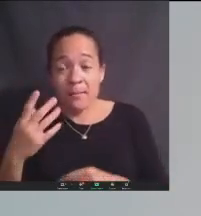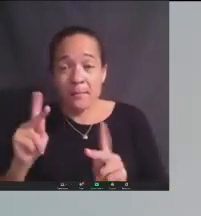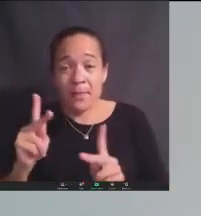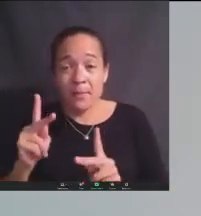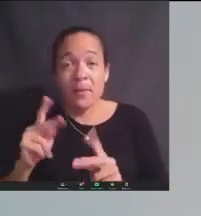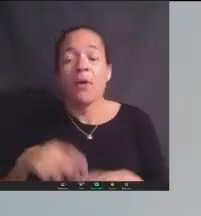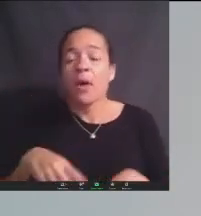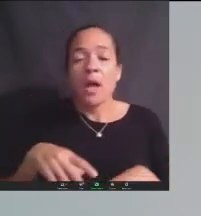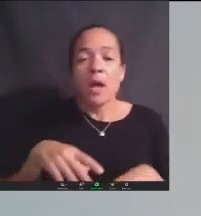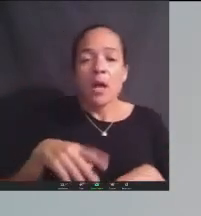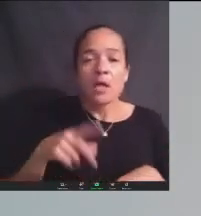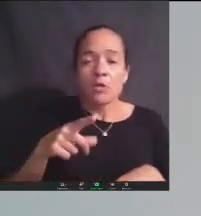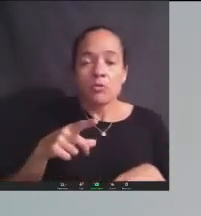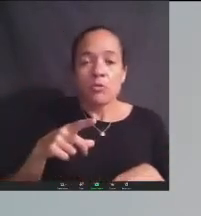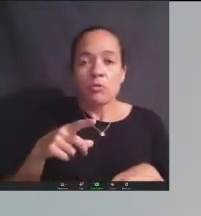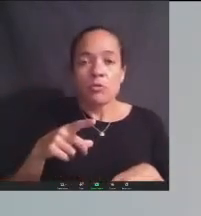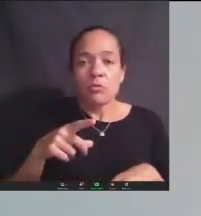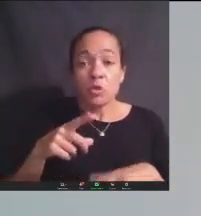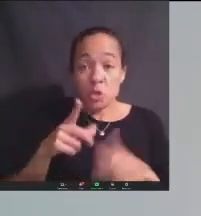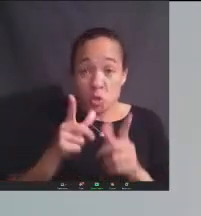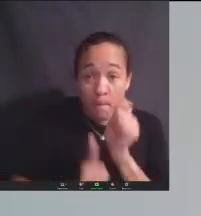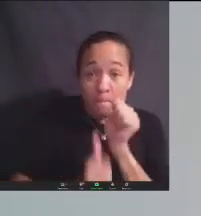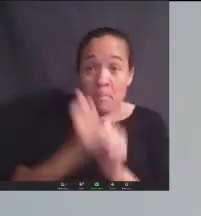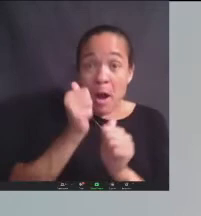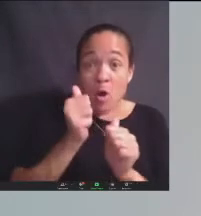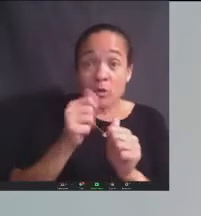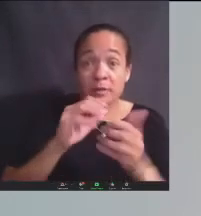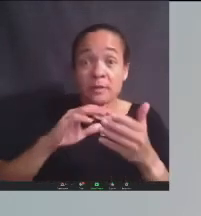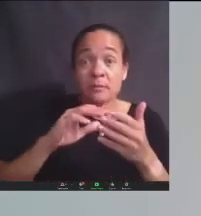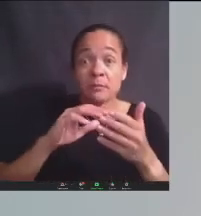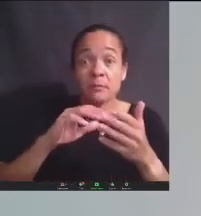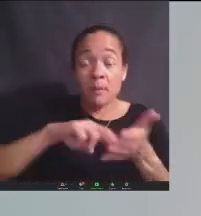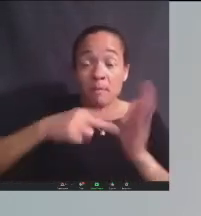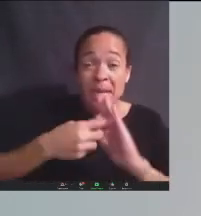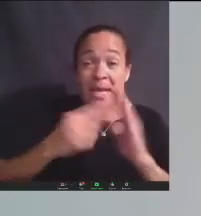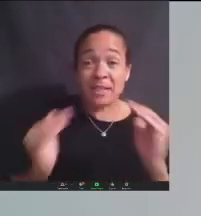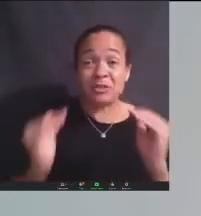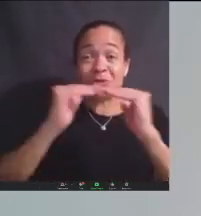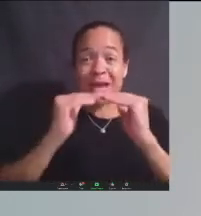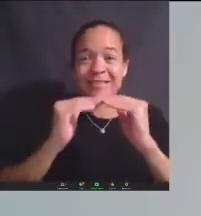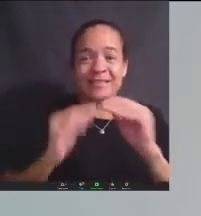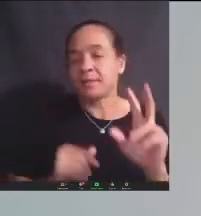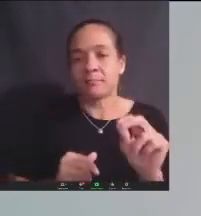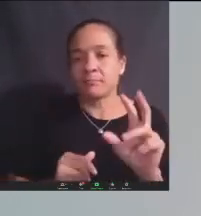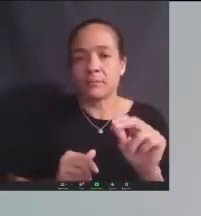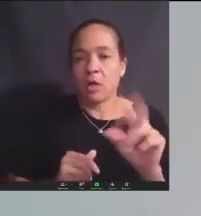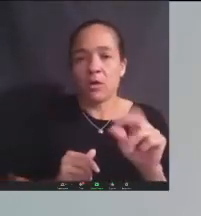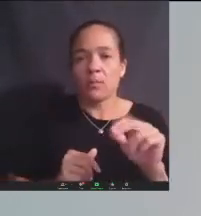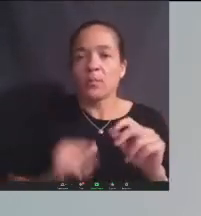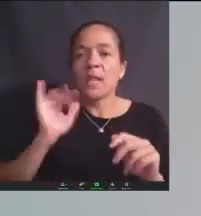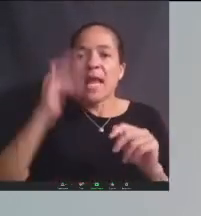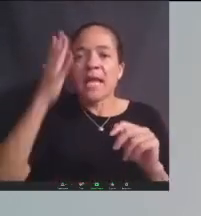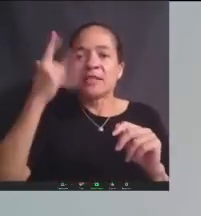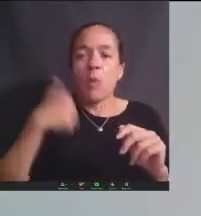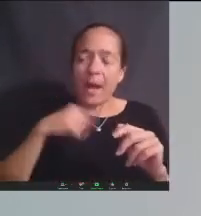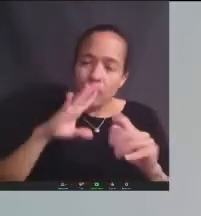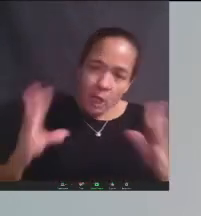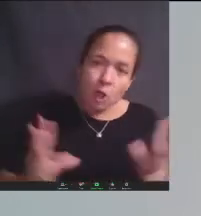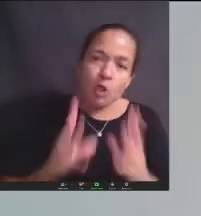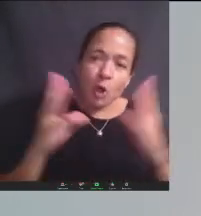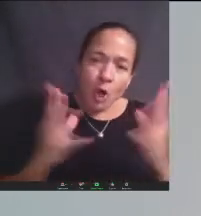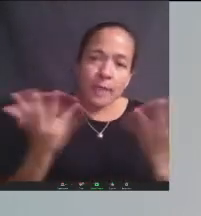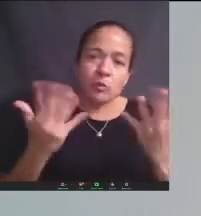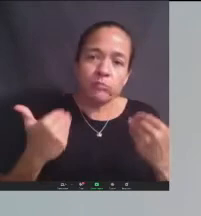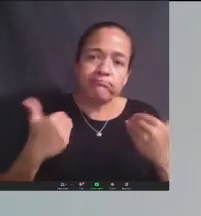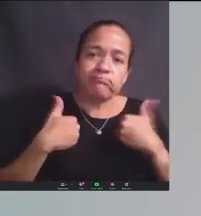a decision to recognize the value that we all bring. And that's why we push for asset framing. We have to re-script ourselves